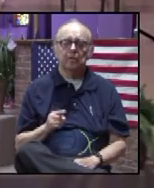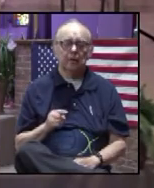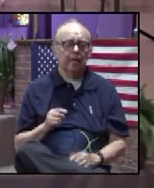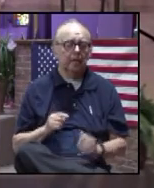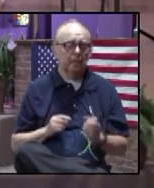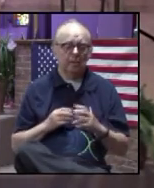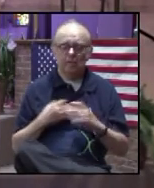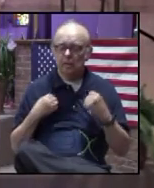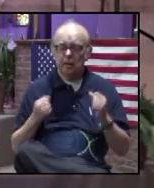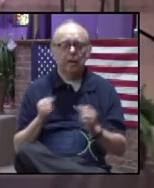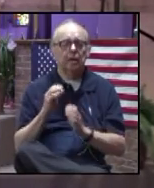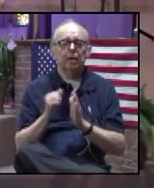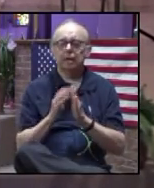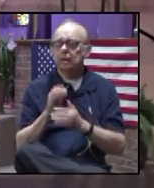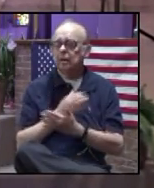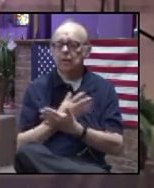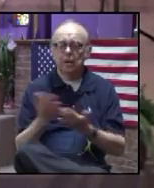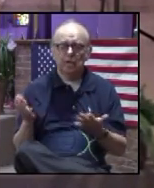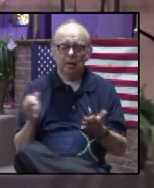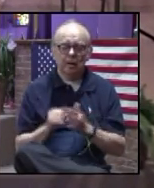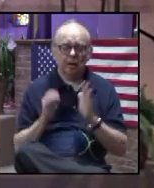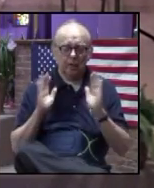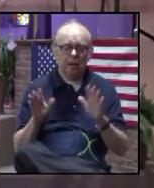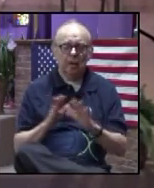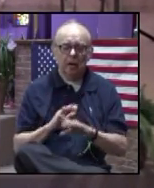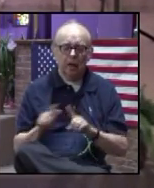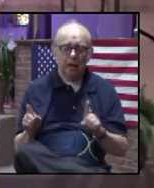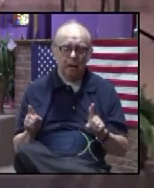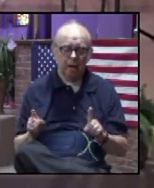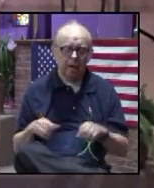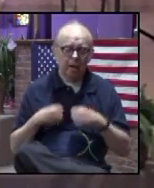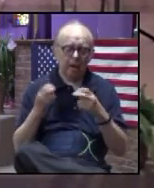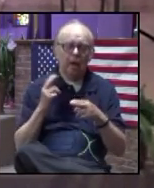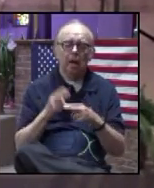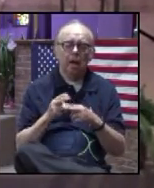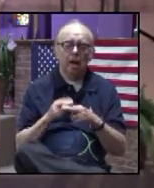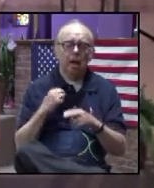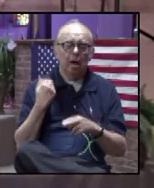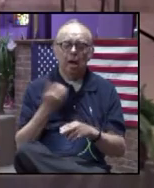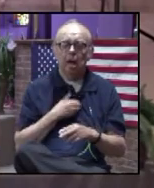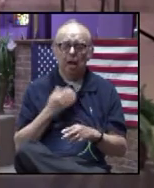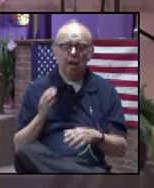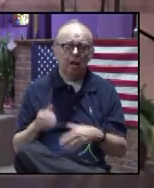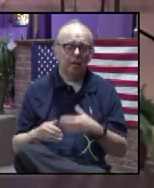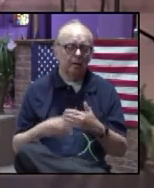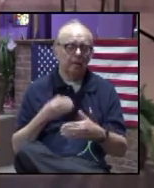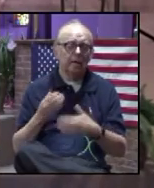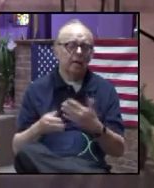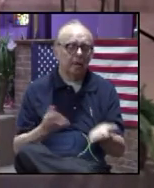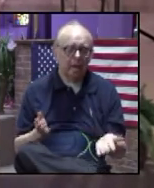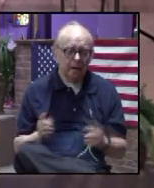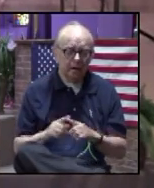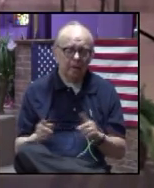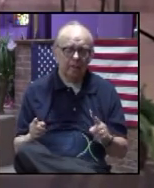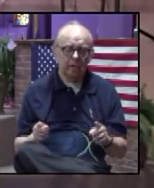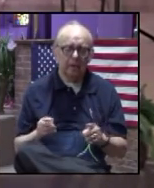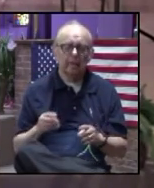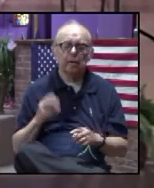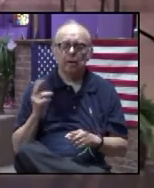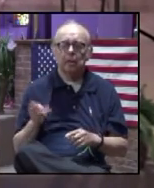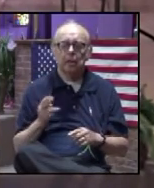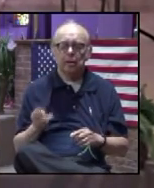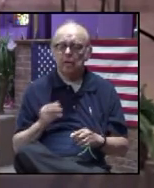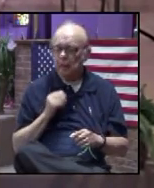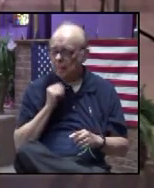cancer, we could do anything that would be great and wonderful and get a name for ourselves and a legacy for ourselves. But that legacy